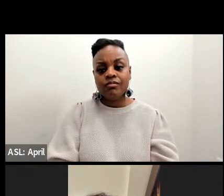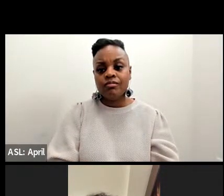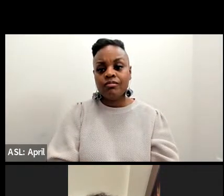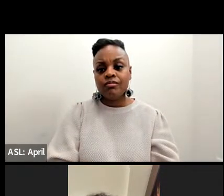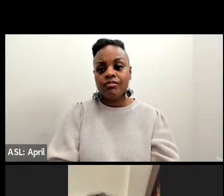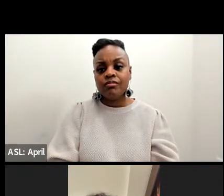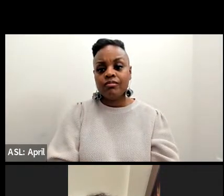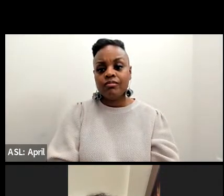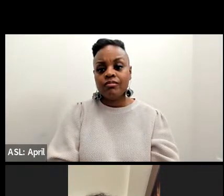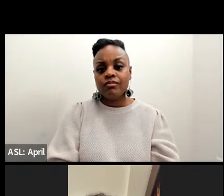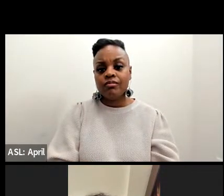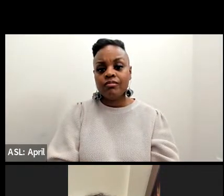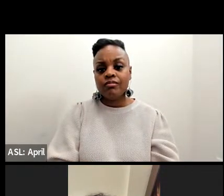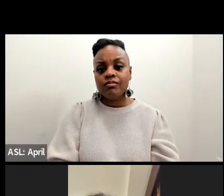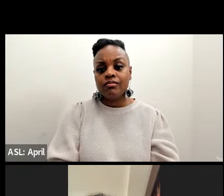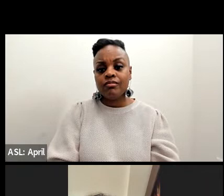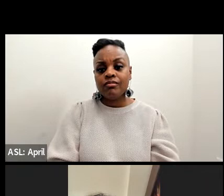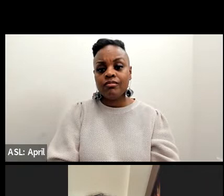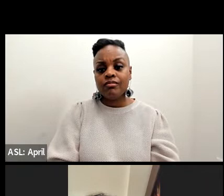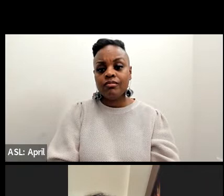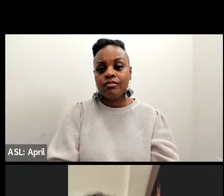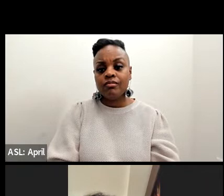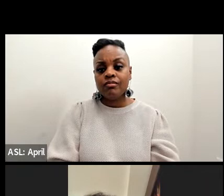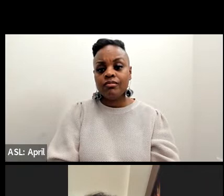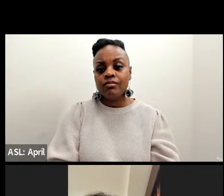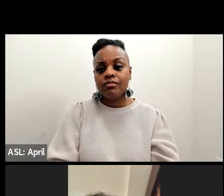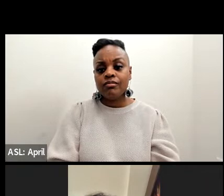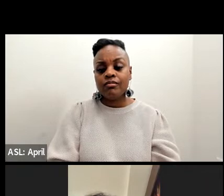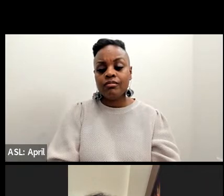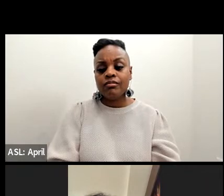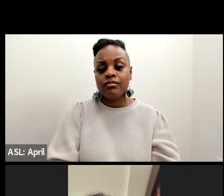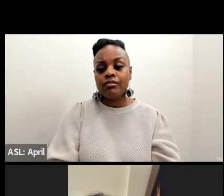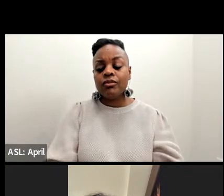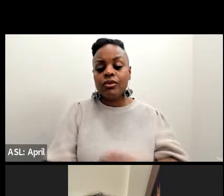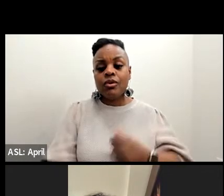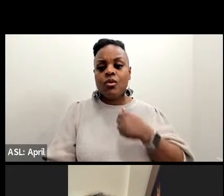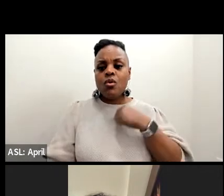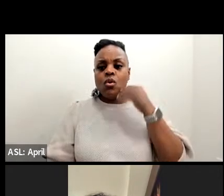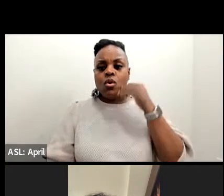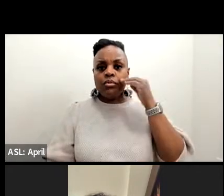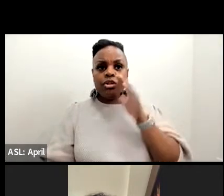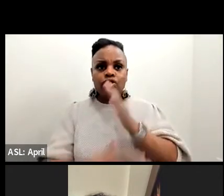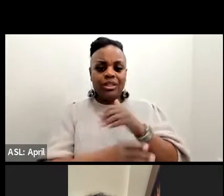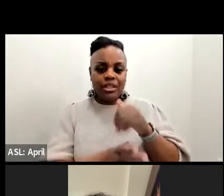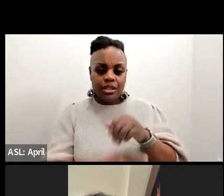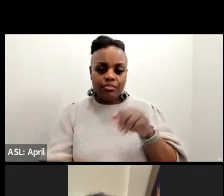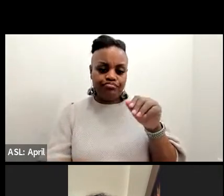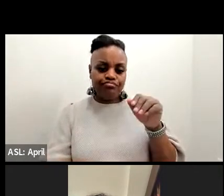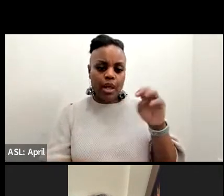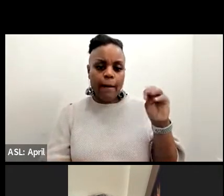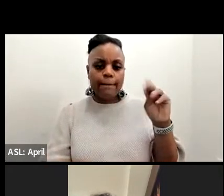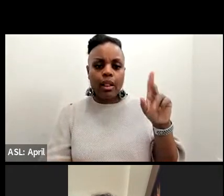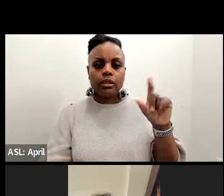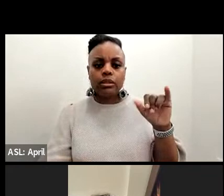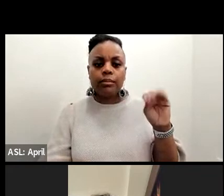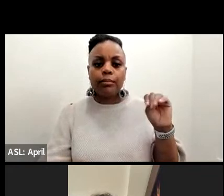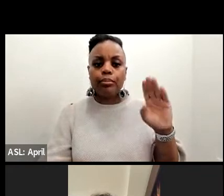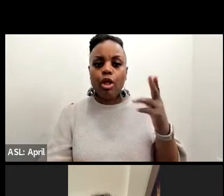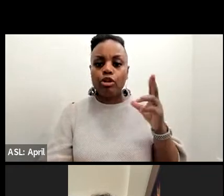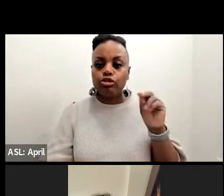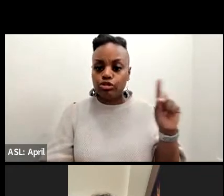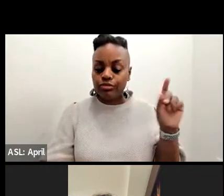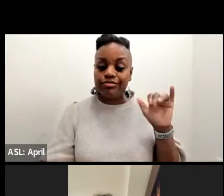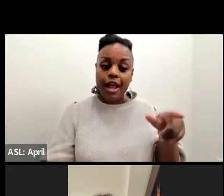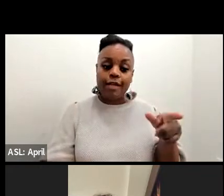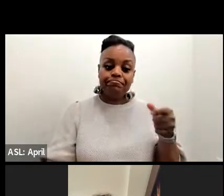Muslim Brotherhood. 10 years later, we're in a situation in which the entirety of the political spectrum, right, from your